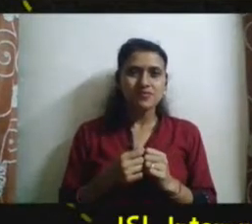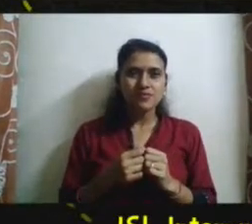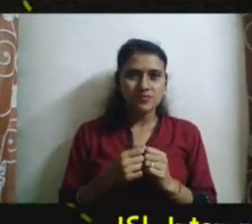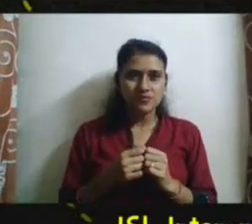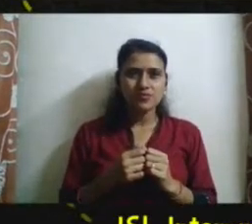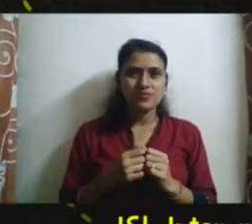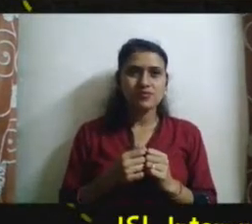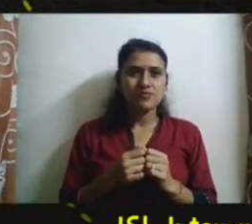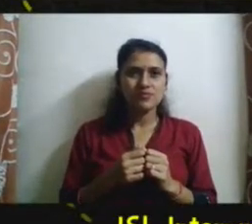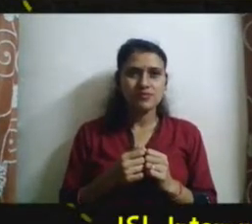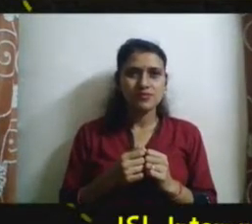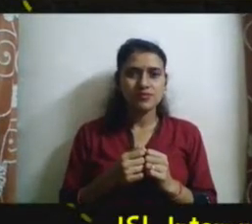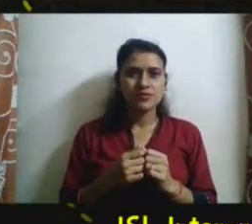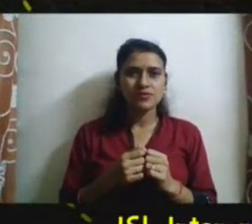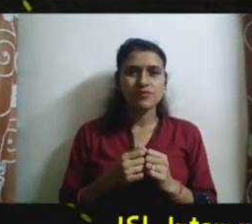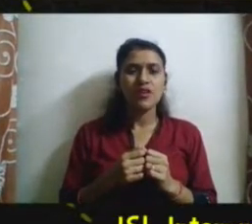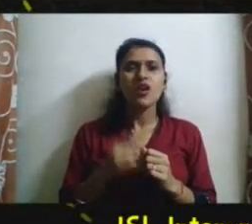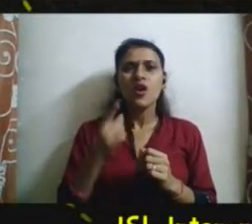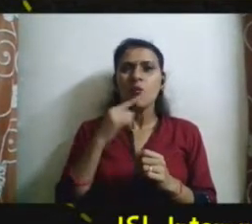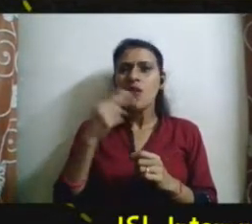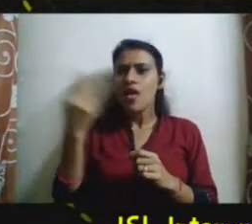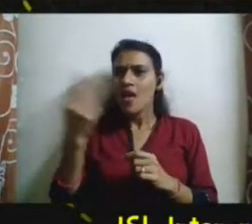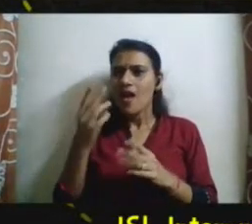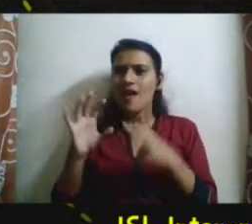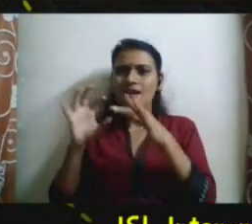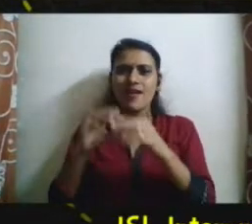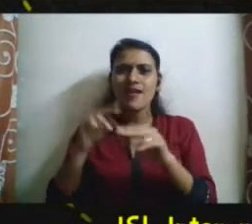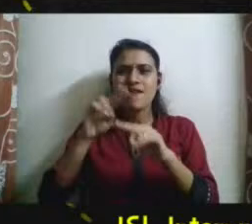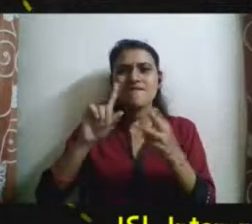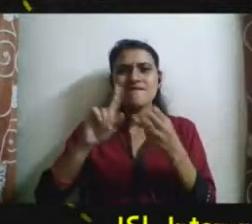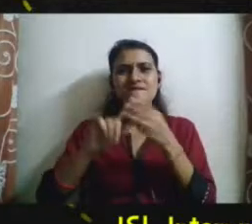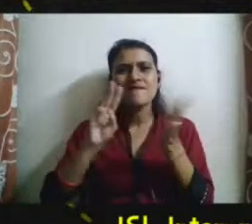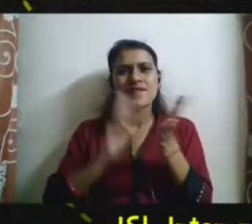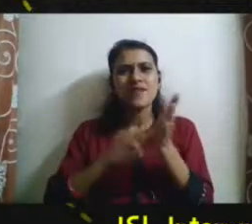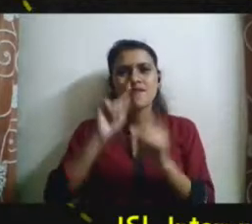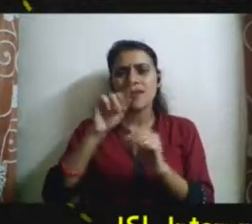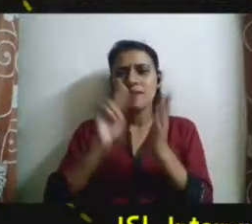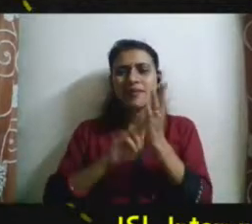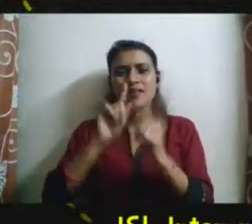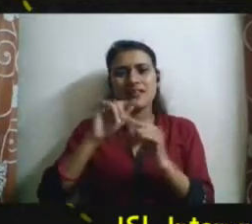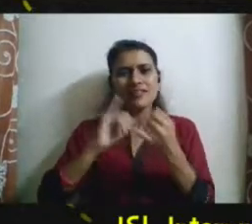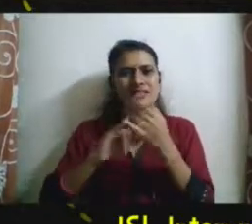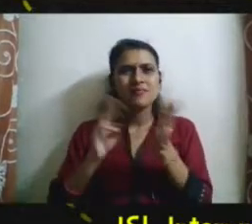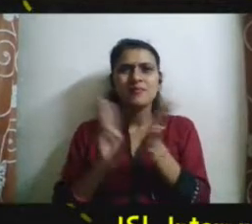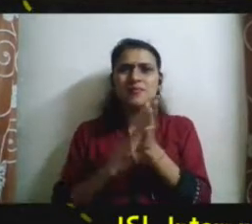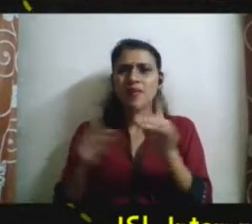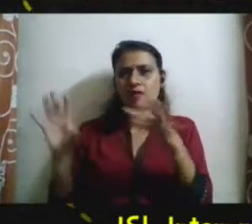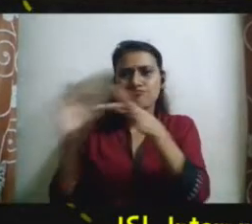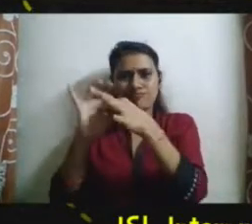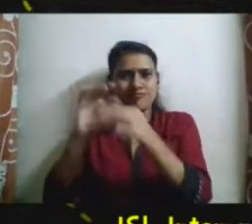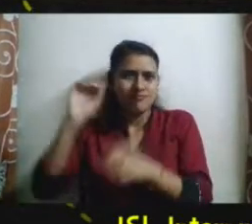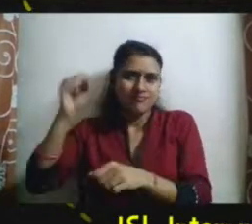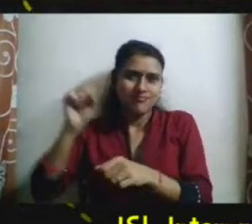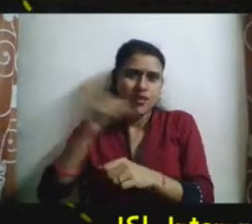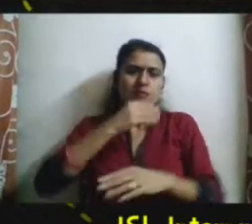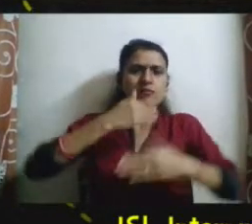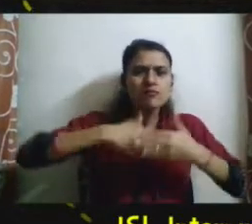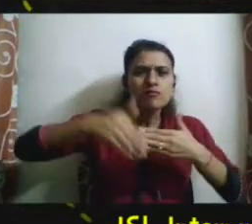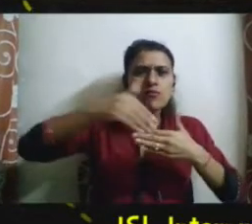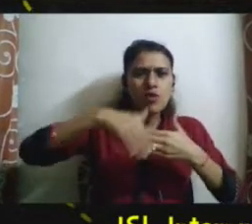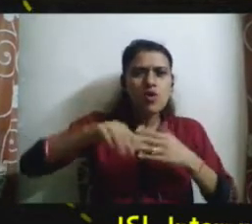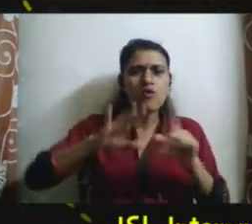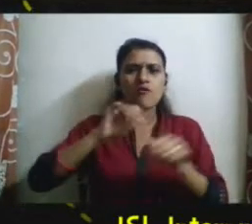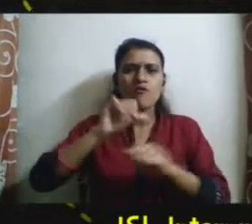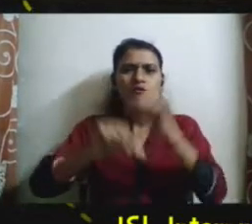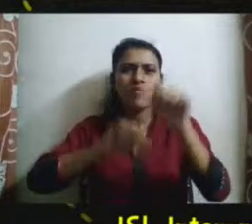belong to any category. Art, feminism, some of these things are inherently queer because they're continuously moving forward on the basis of